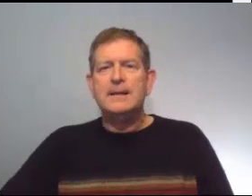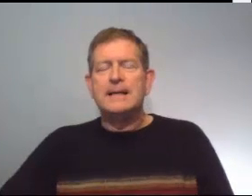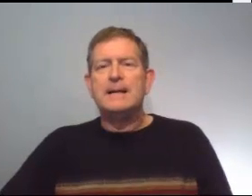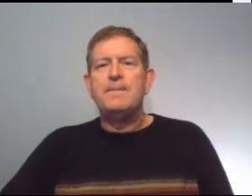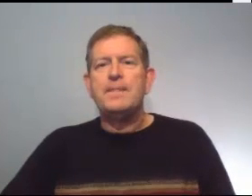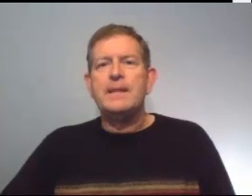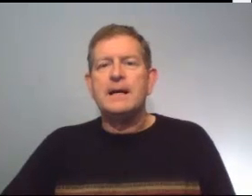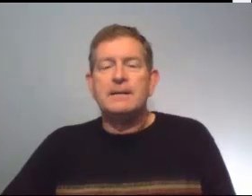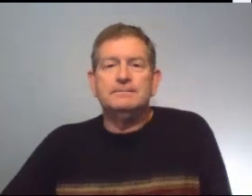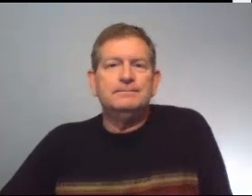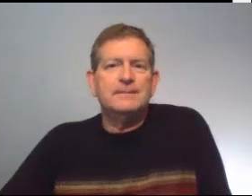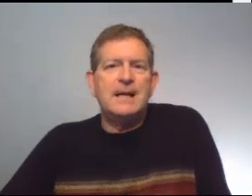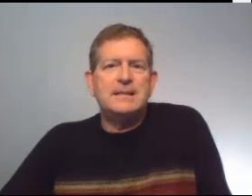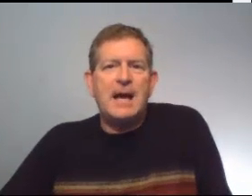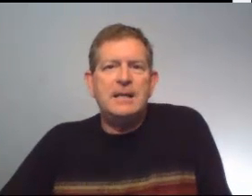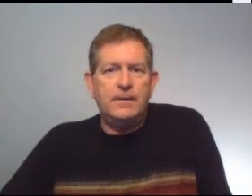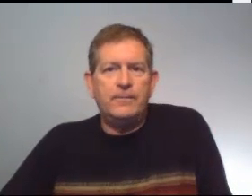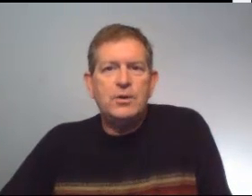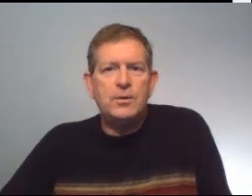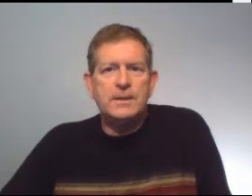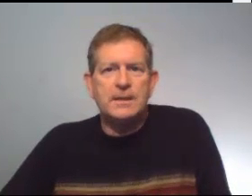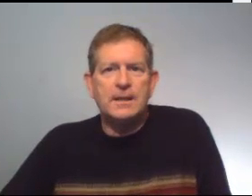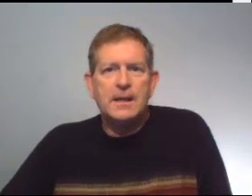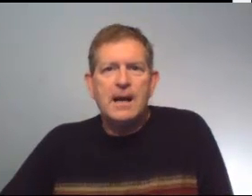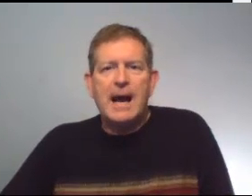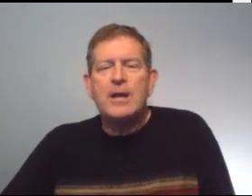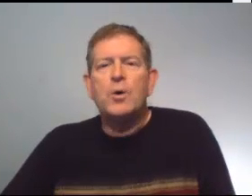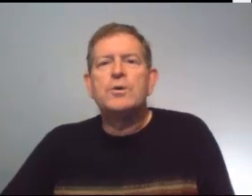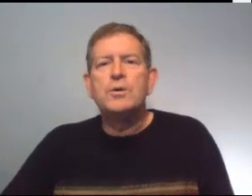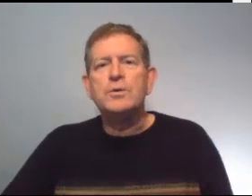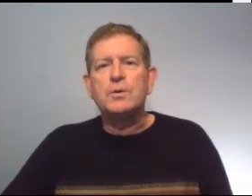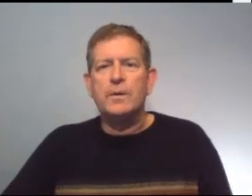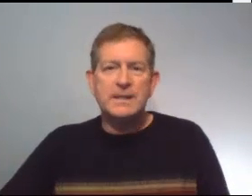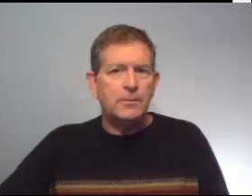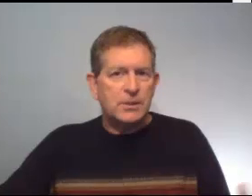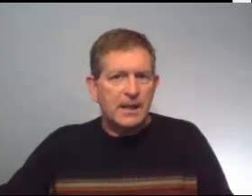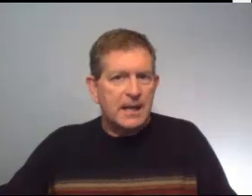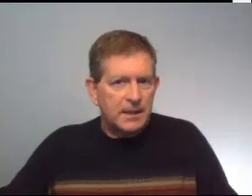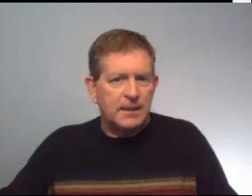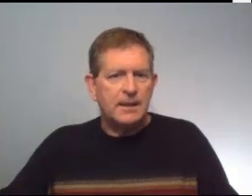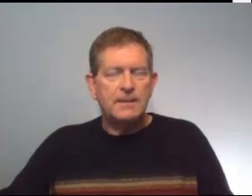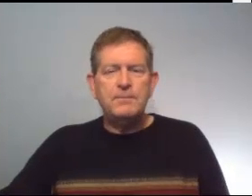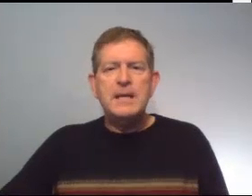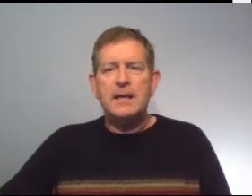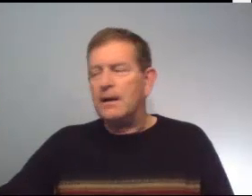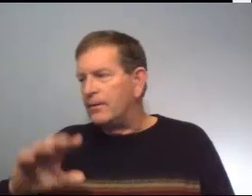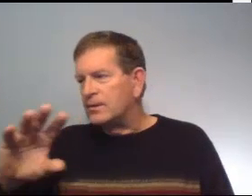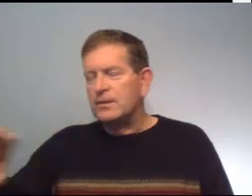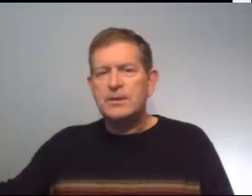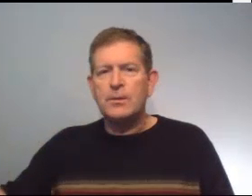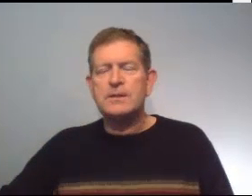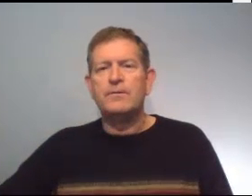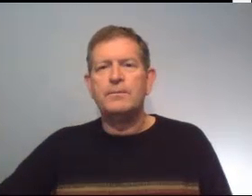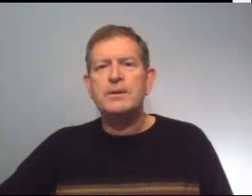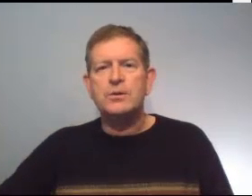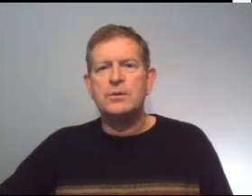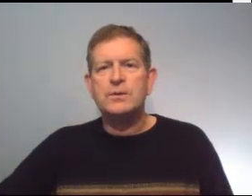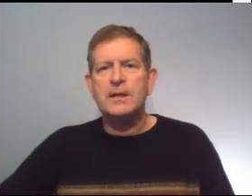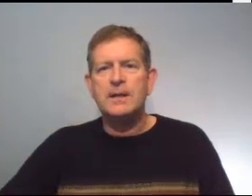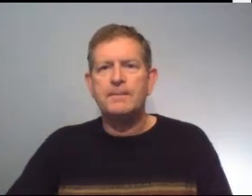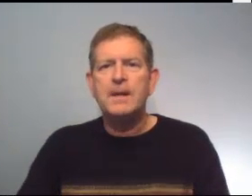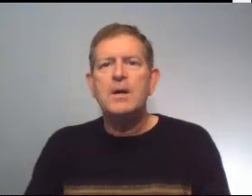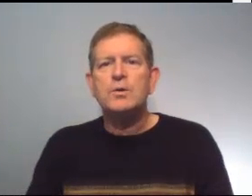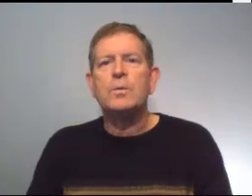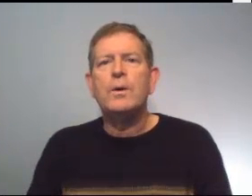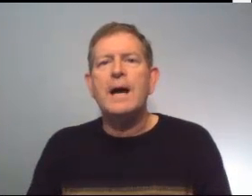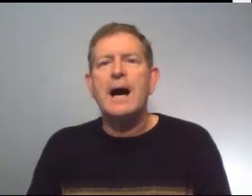point. It's the idea of to, isn't it? I go to school. That's the most likely meaning of this series of pictures you're